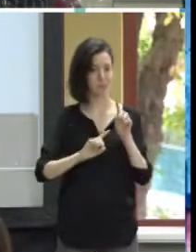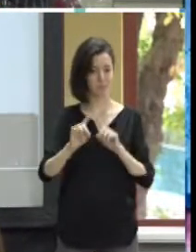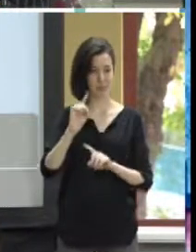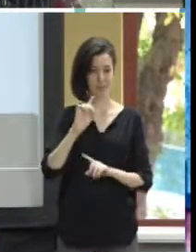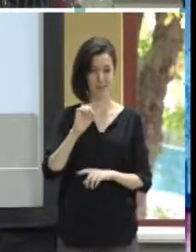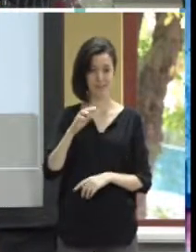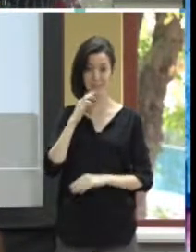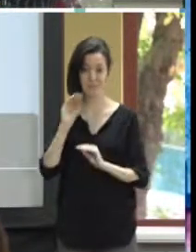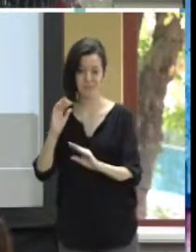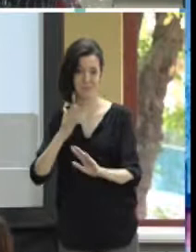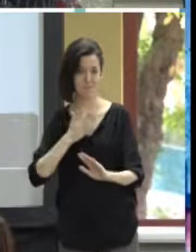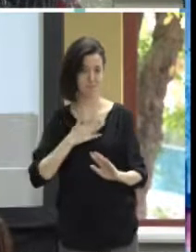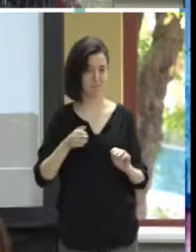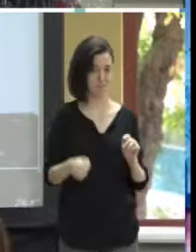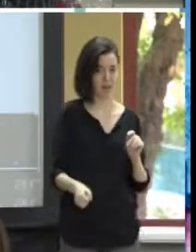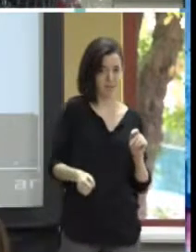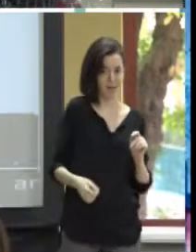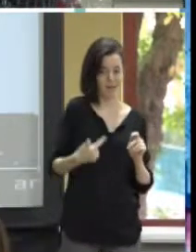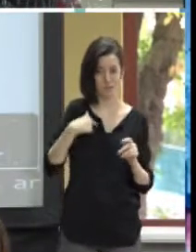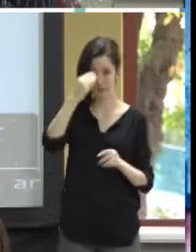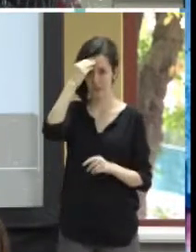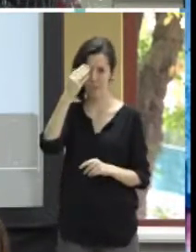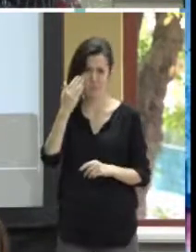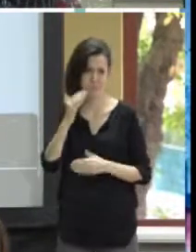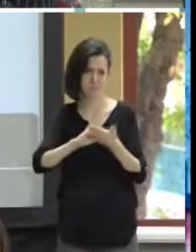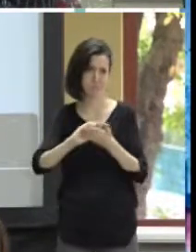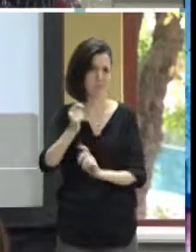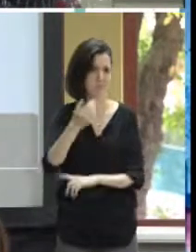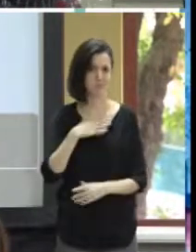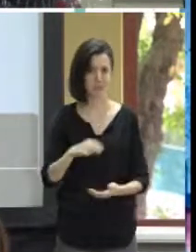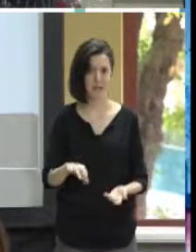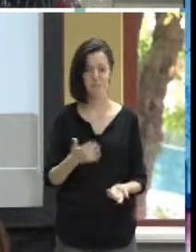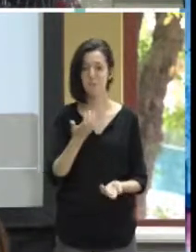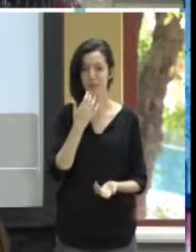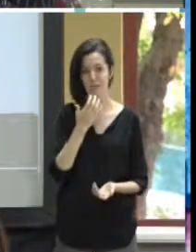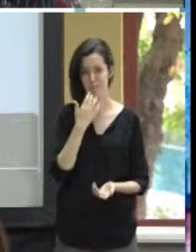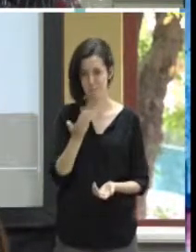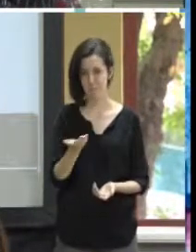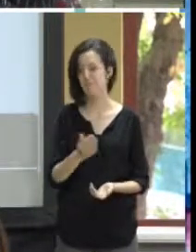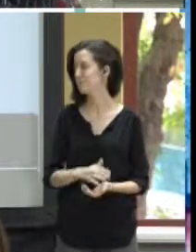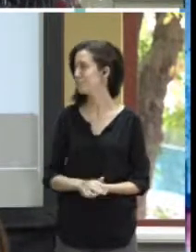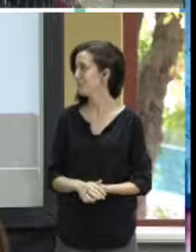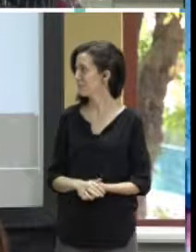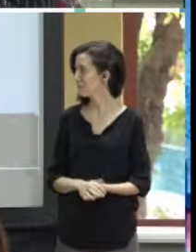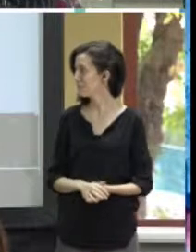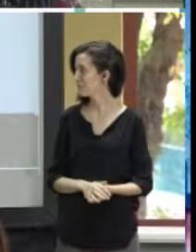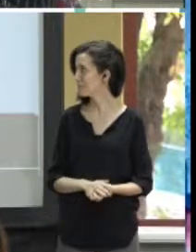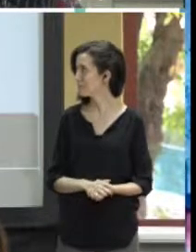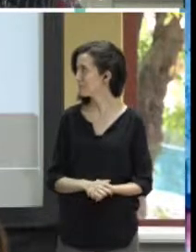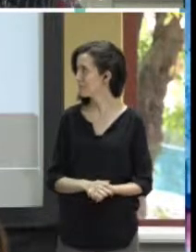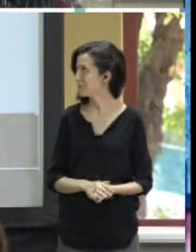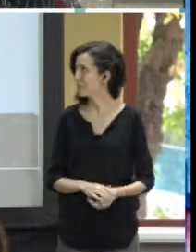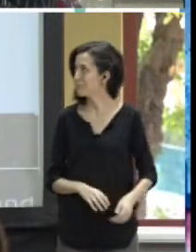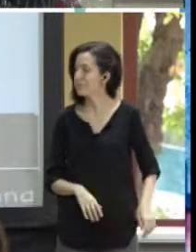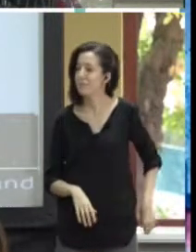can see, and this the wallet, and so forth. And then all of a sudden, one of our